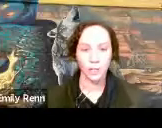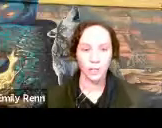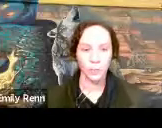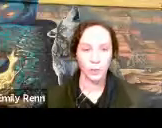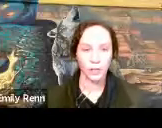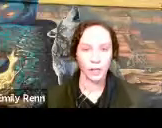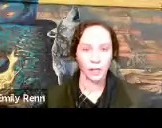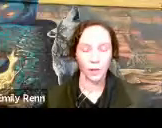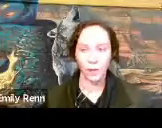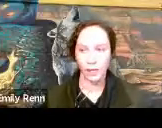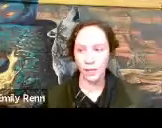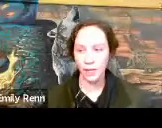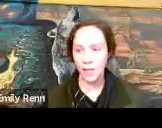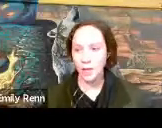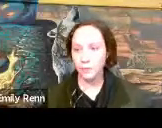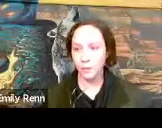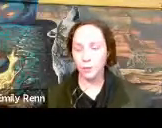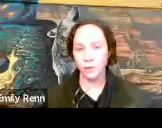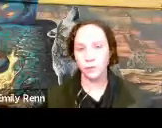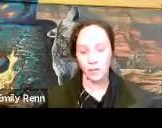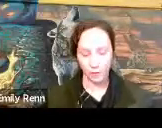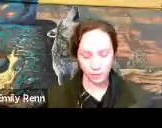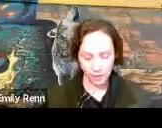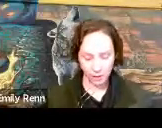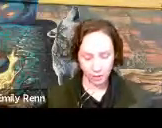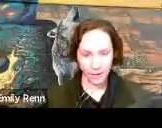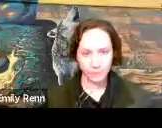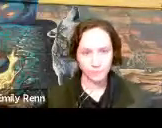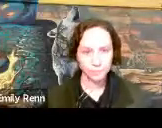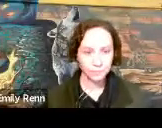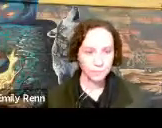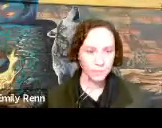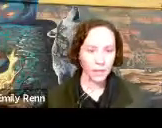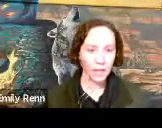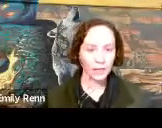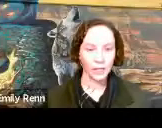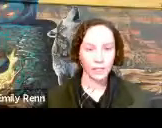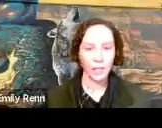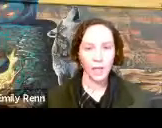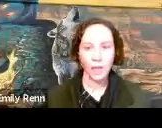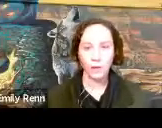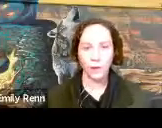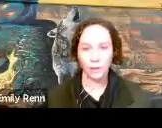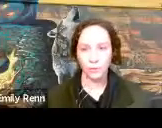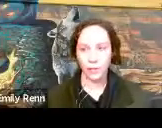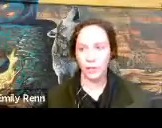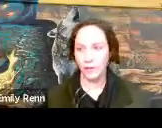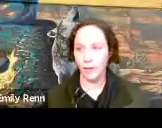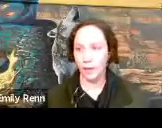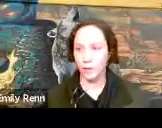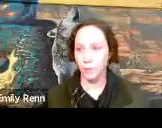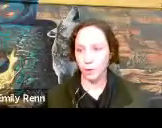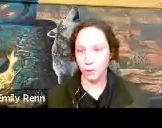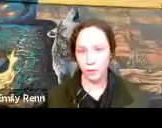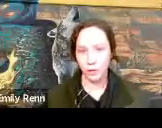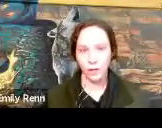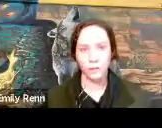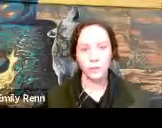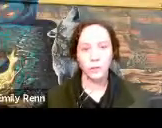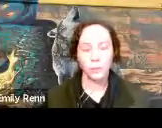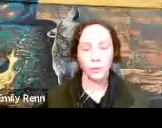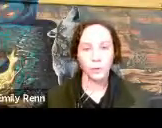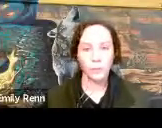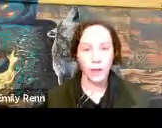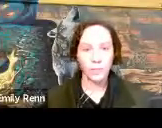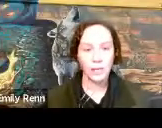he started dispersing away from the core recovery area and had followed right along that corridor